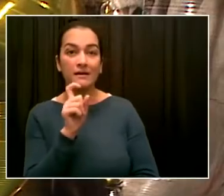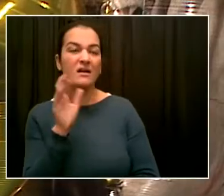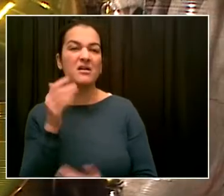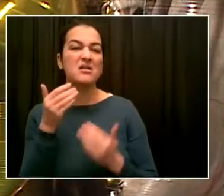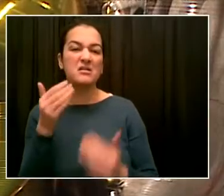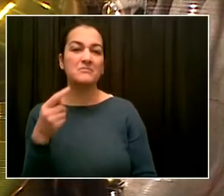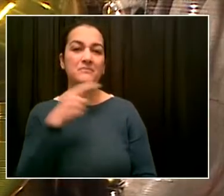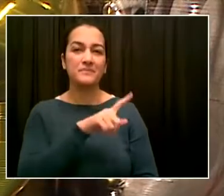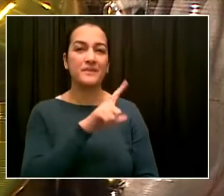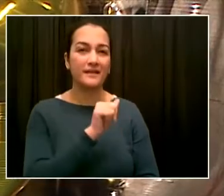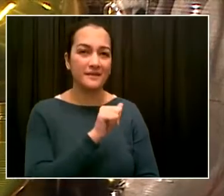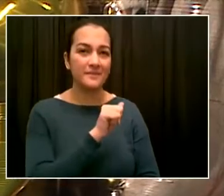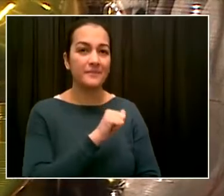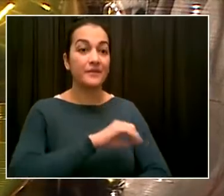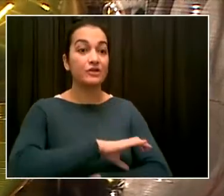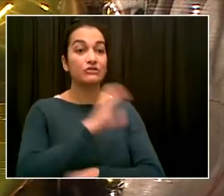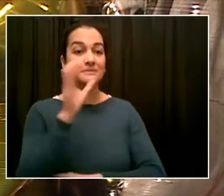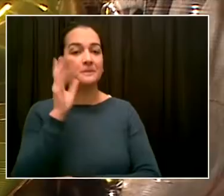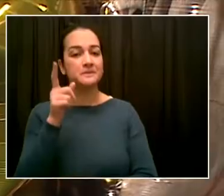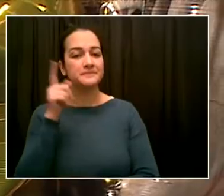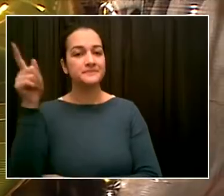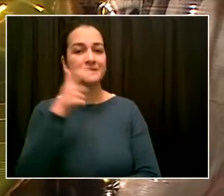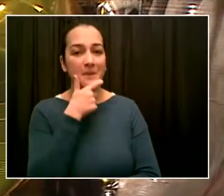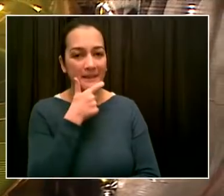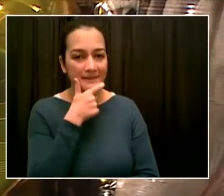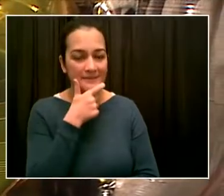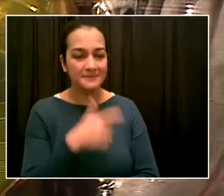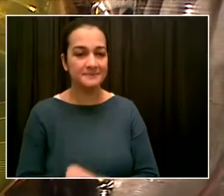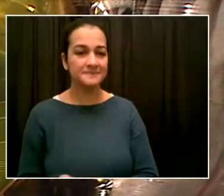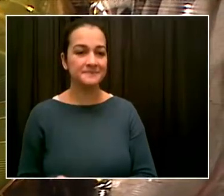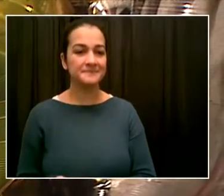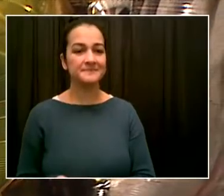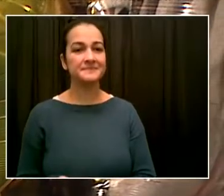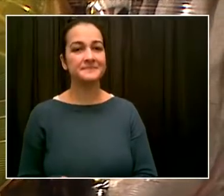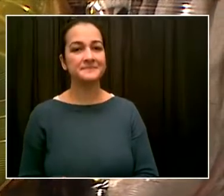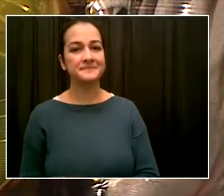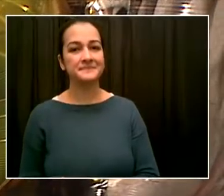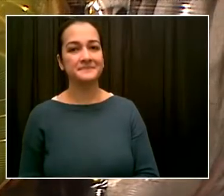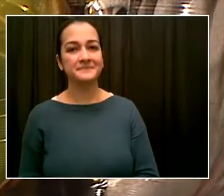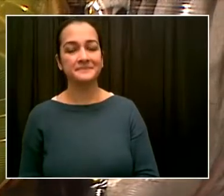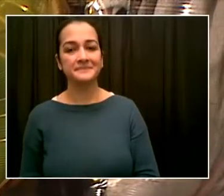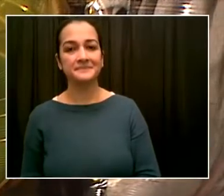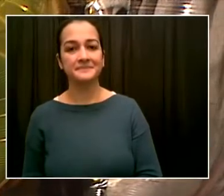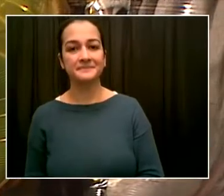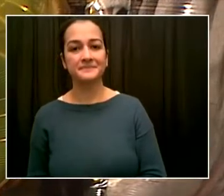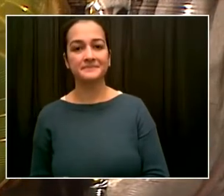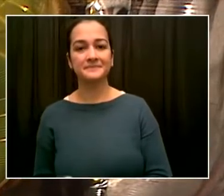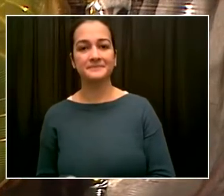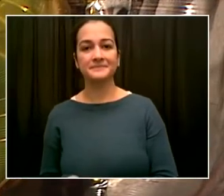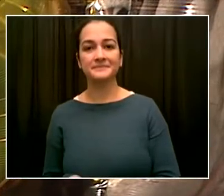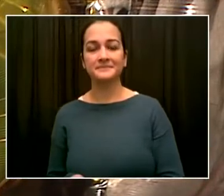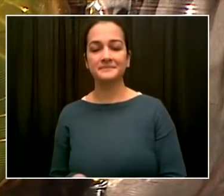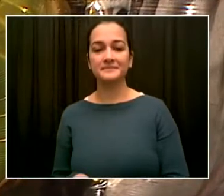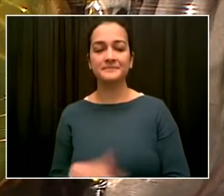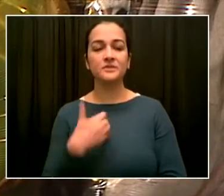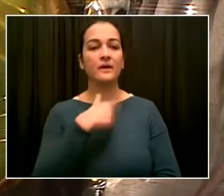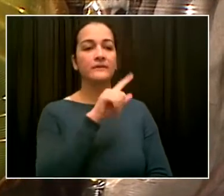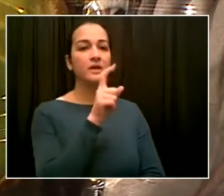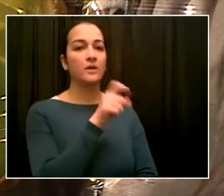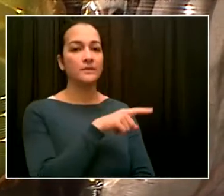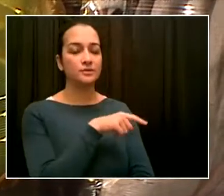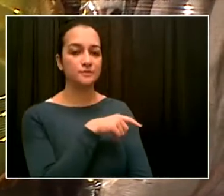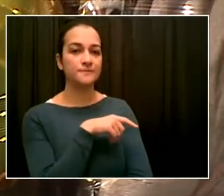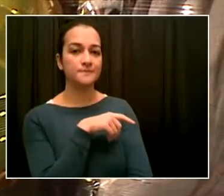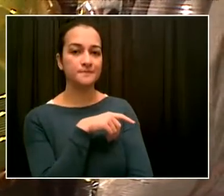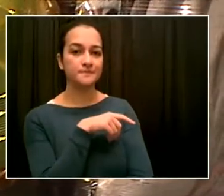I wanted to ask about. Actually, I'll just follow up on that question about the medical and religious accommodations. So there have